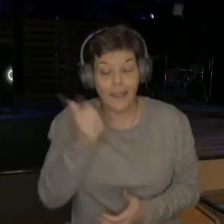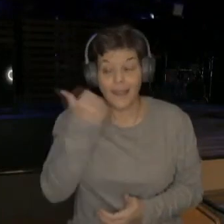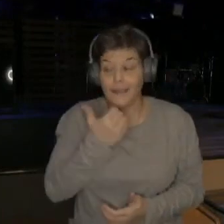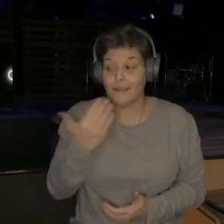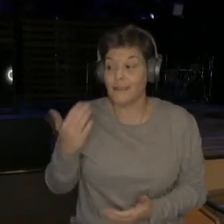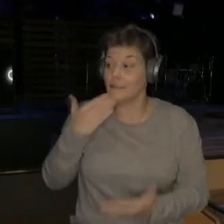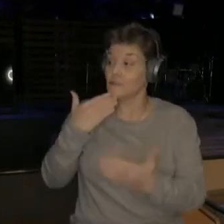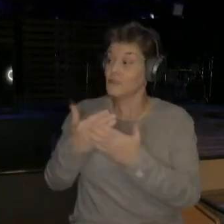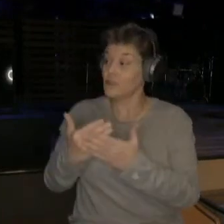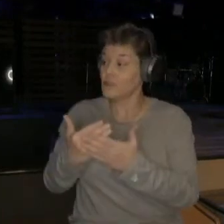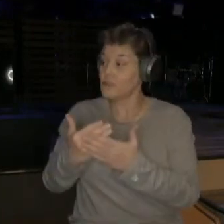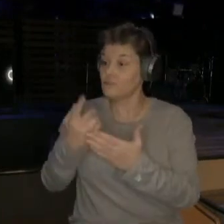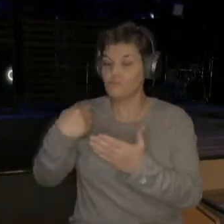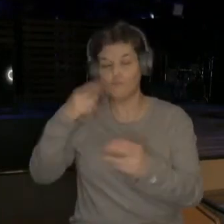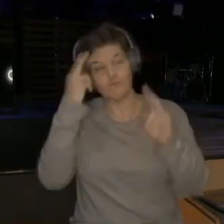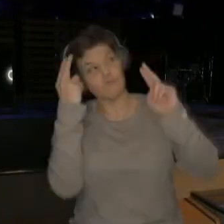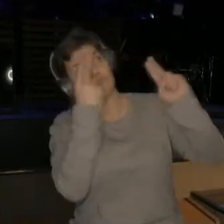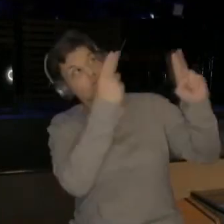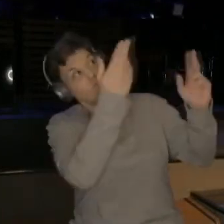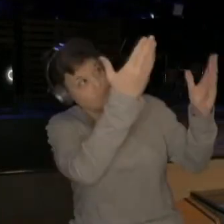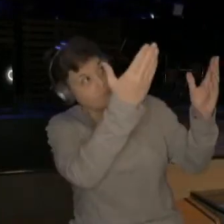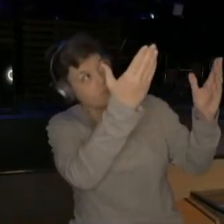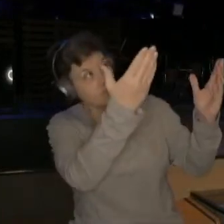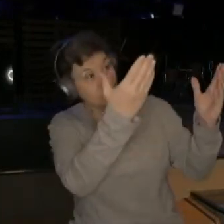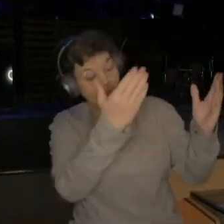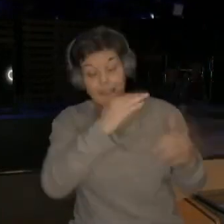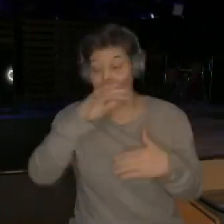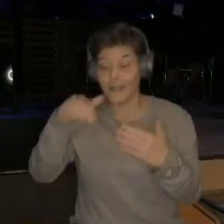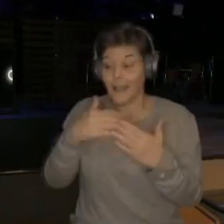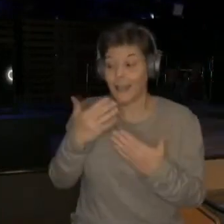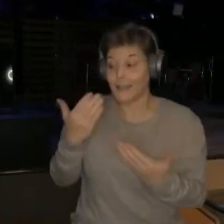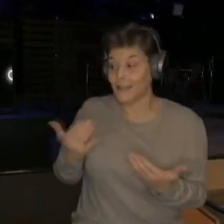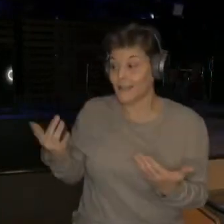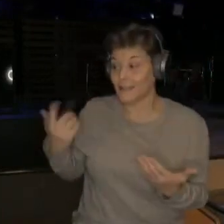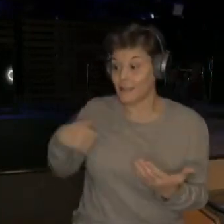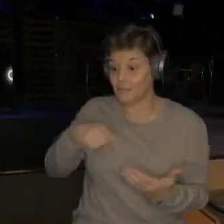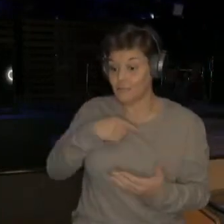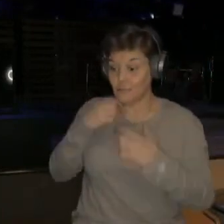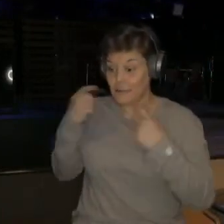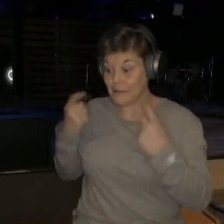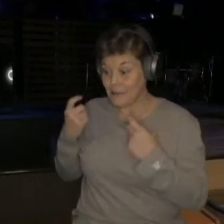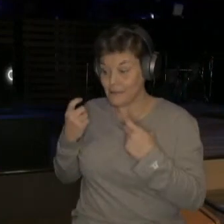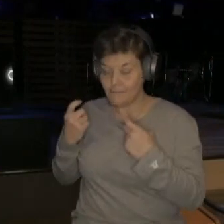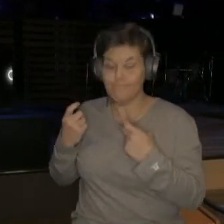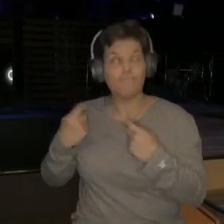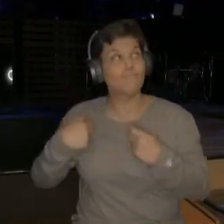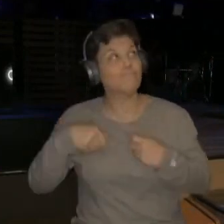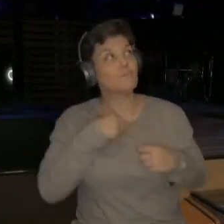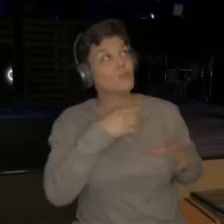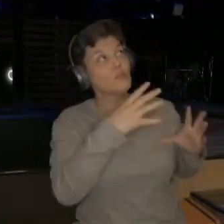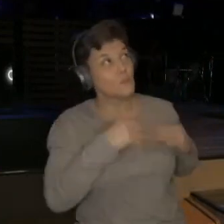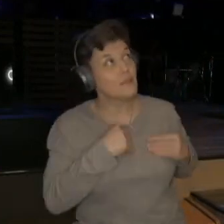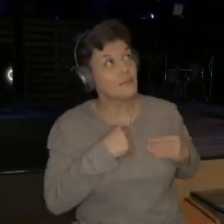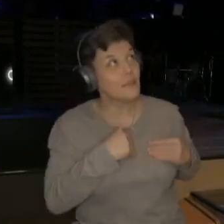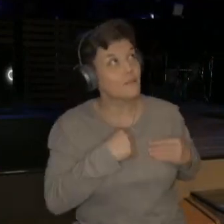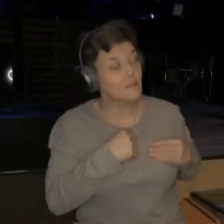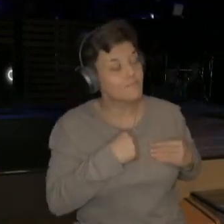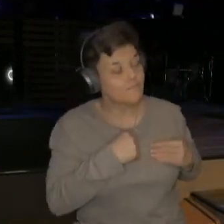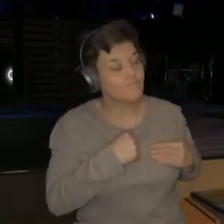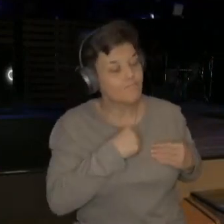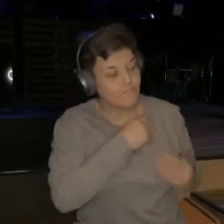not so good, I will take full responsibility for. And so we ask this in the power and the authority of your name, Lord